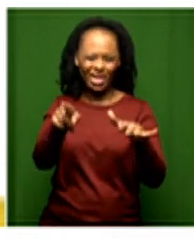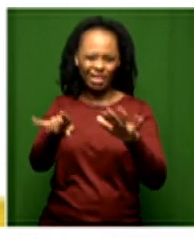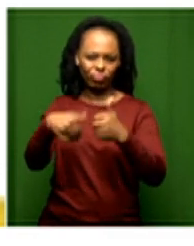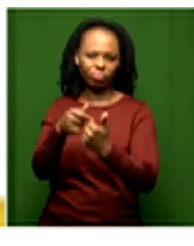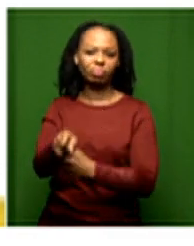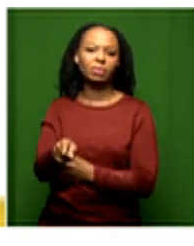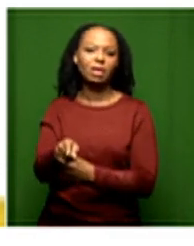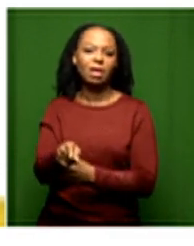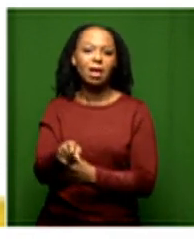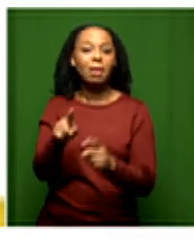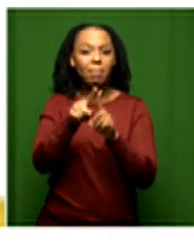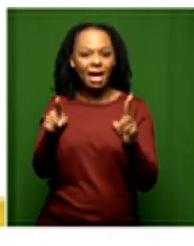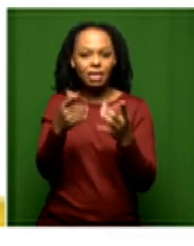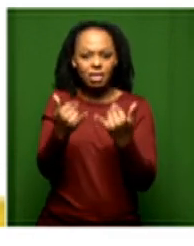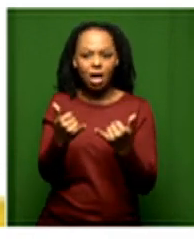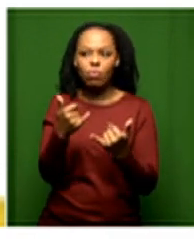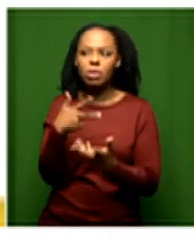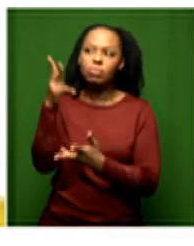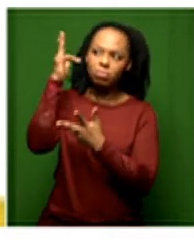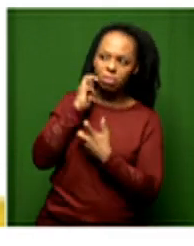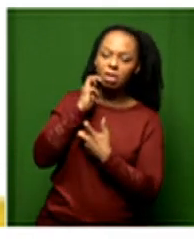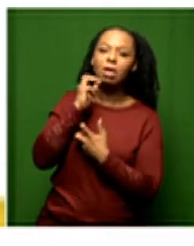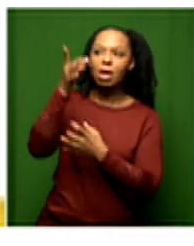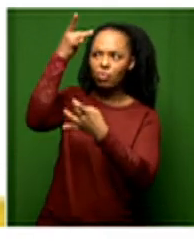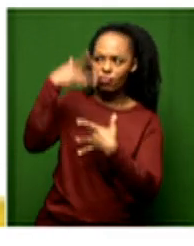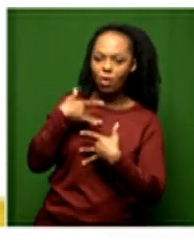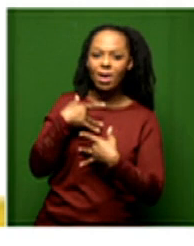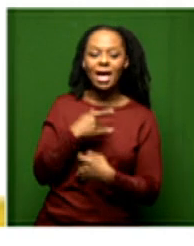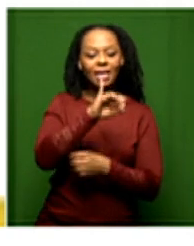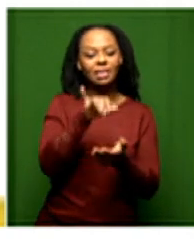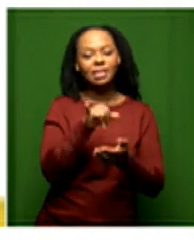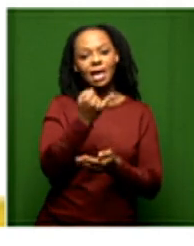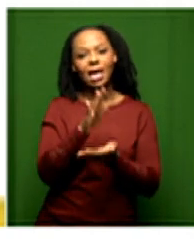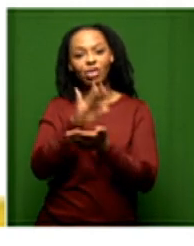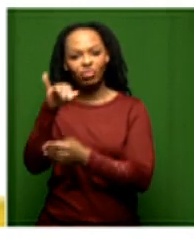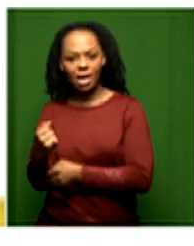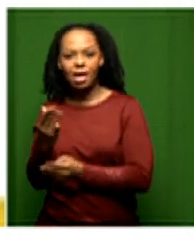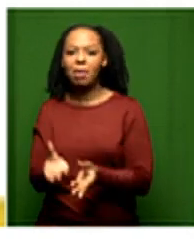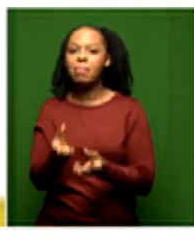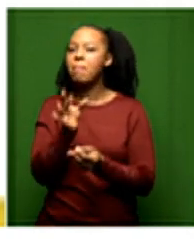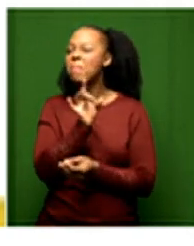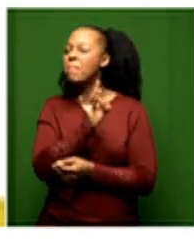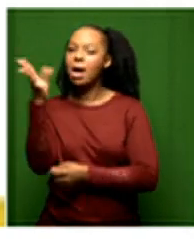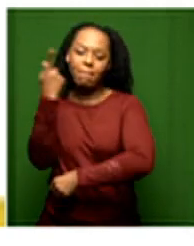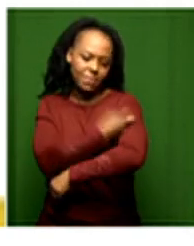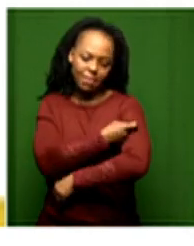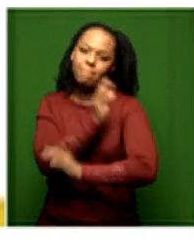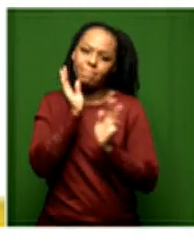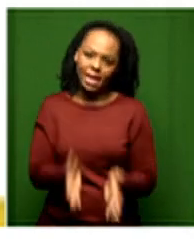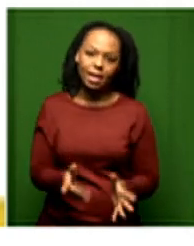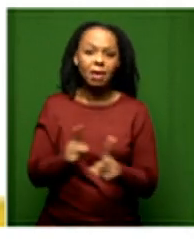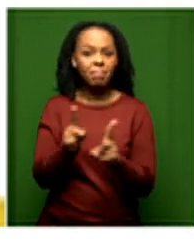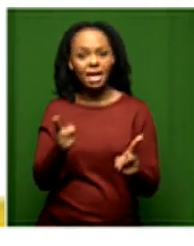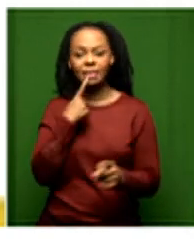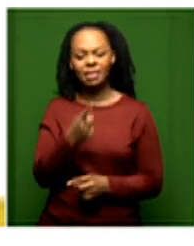this one requires only one jab. The Johnson Johnson, even though it is said that in the future they might